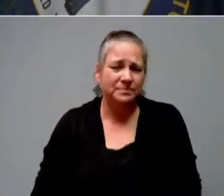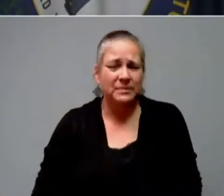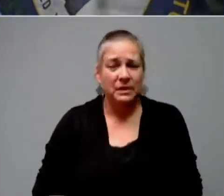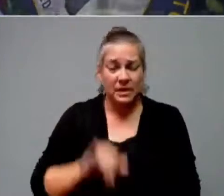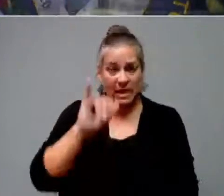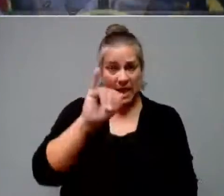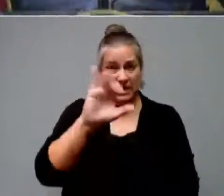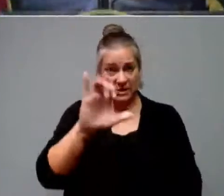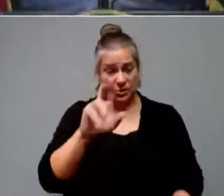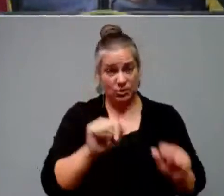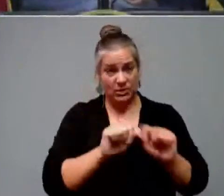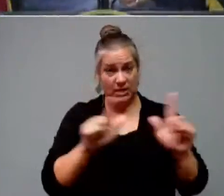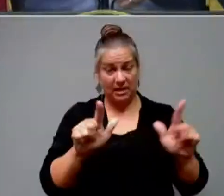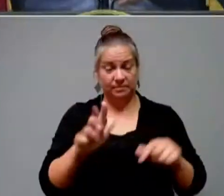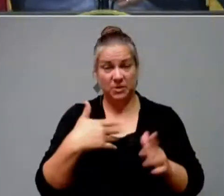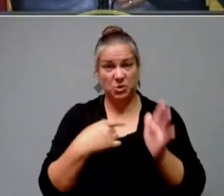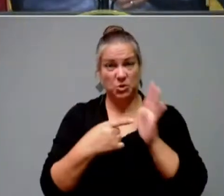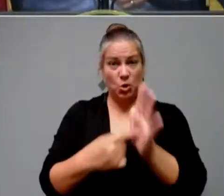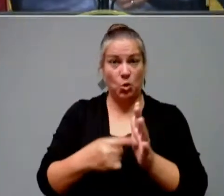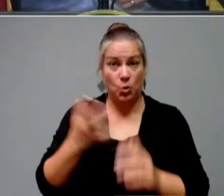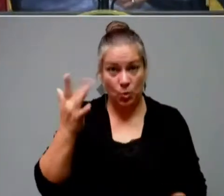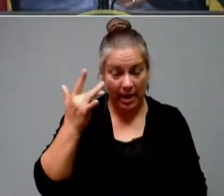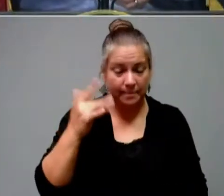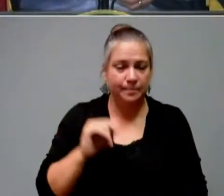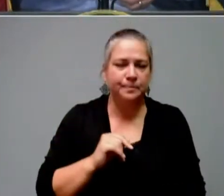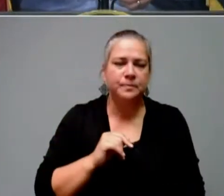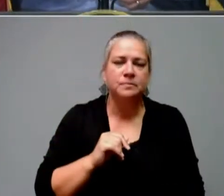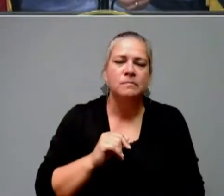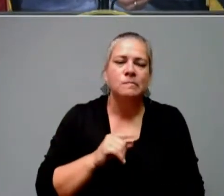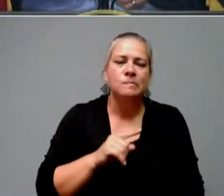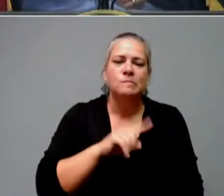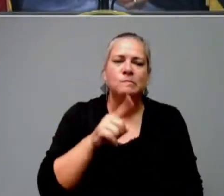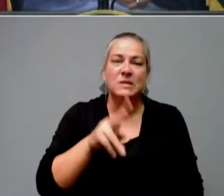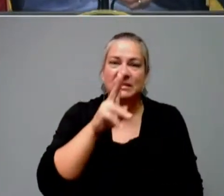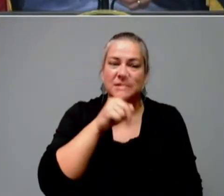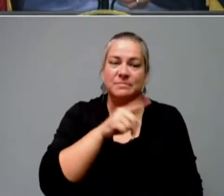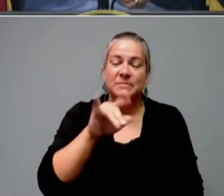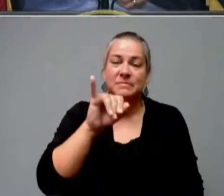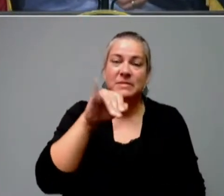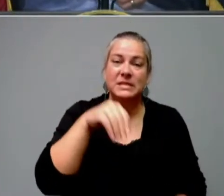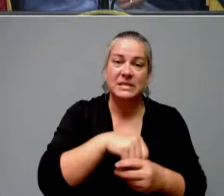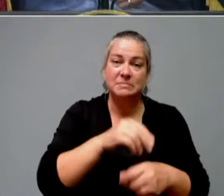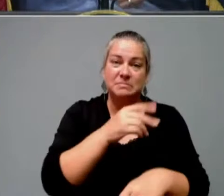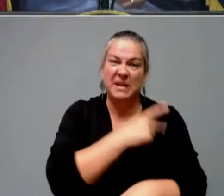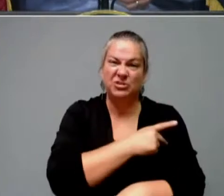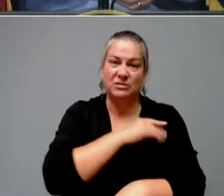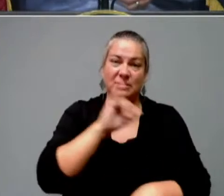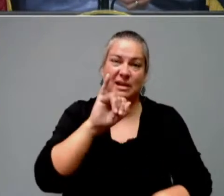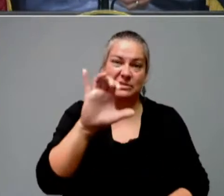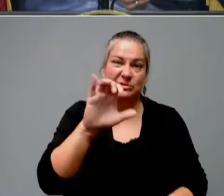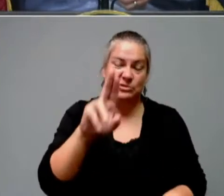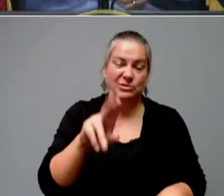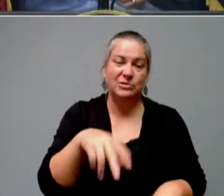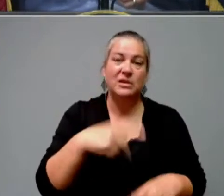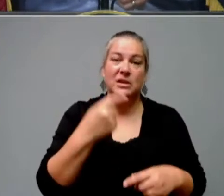this, one, all three of them look bad, inpatient ICU and ventilator data. It is a vertical climb. There's